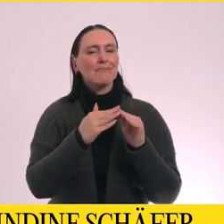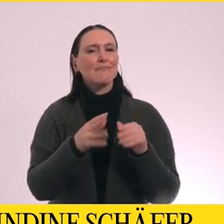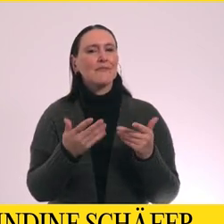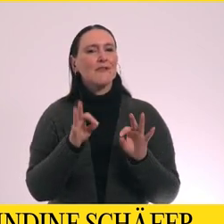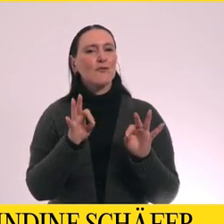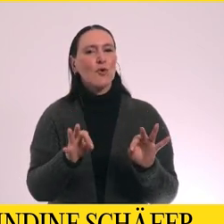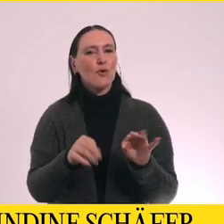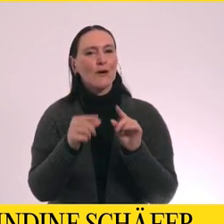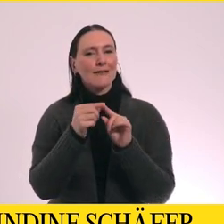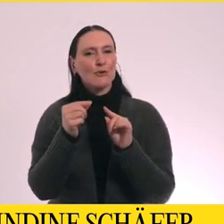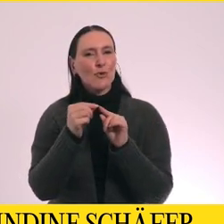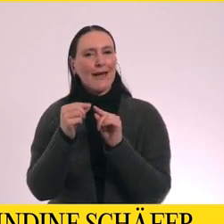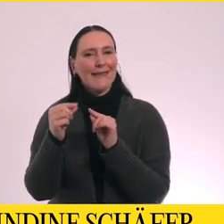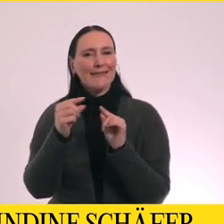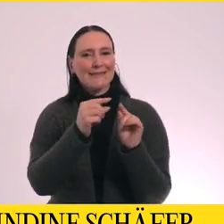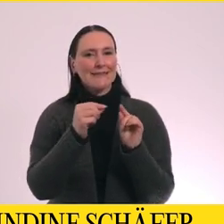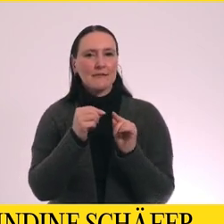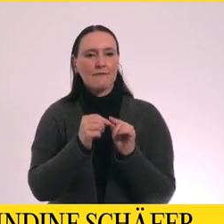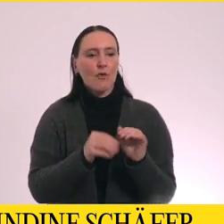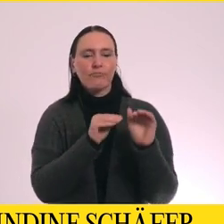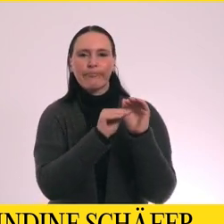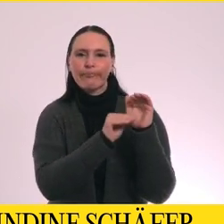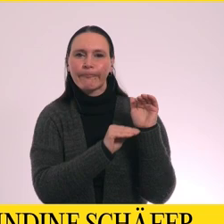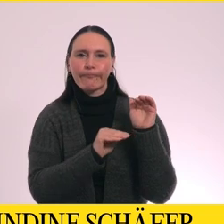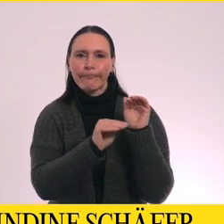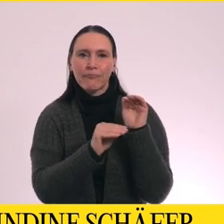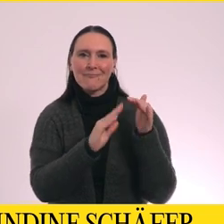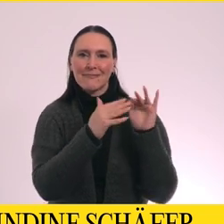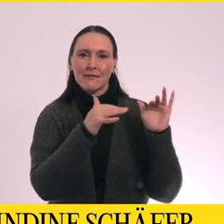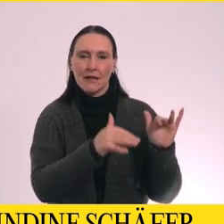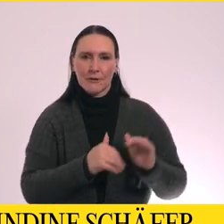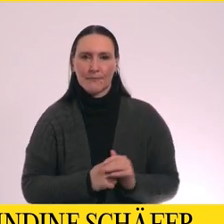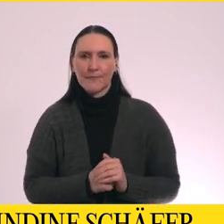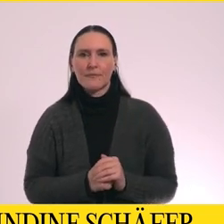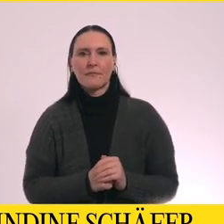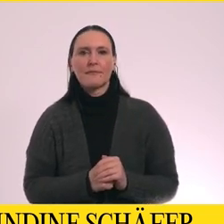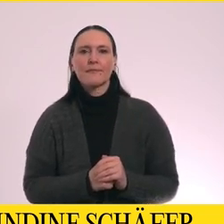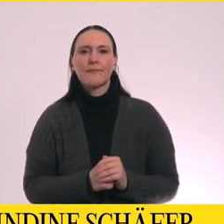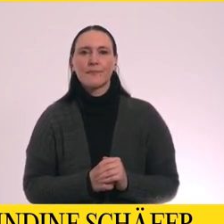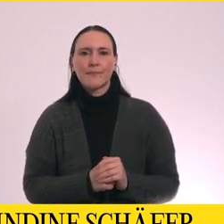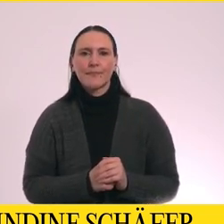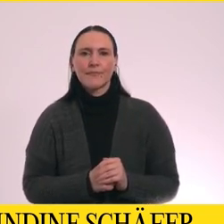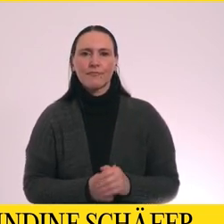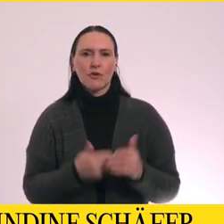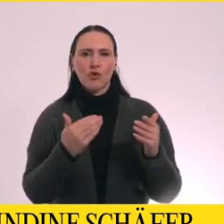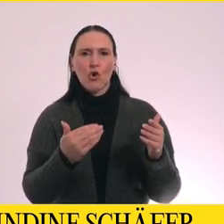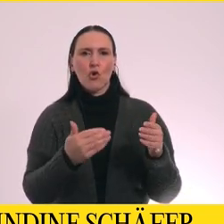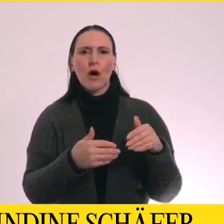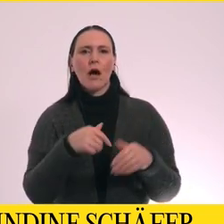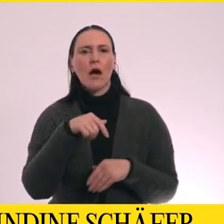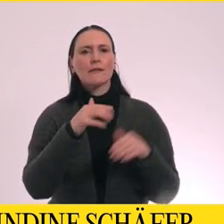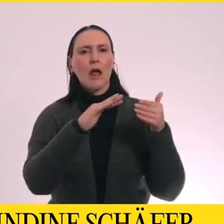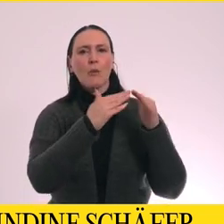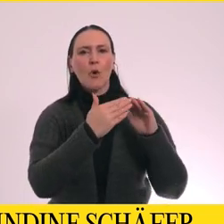in Indonesian rural communities, the surplus harvest is stored in this communal system of